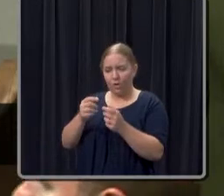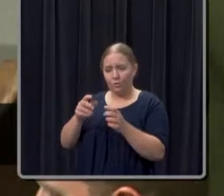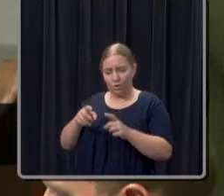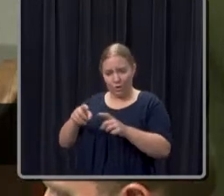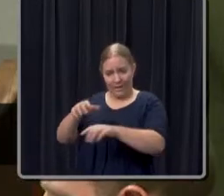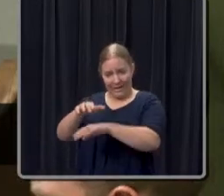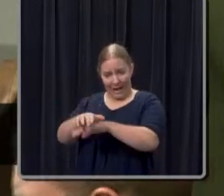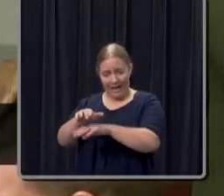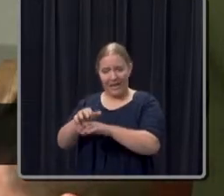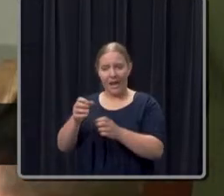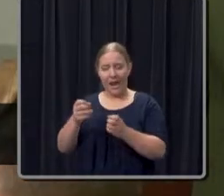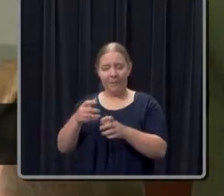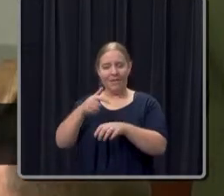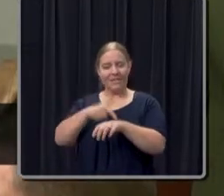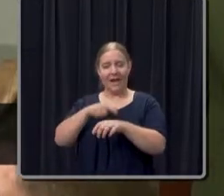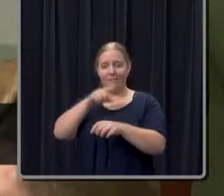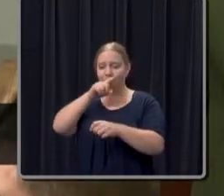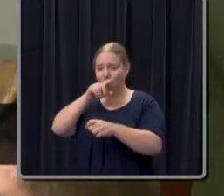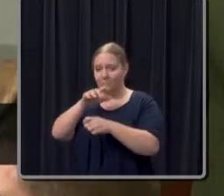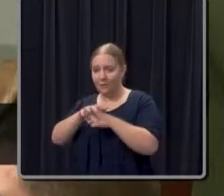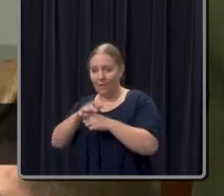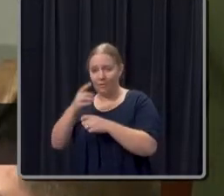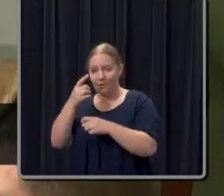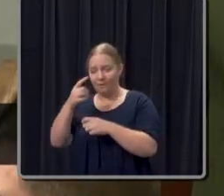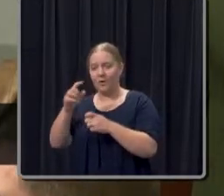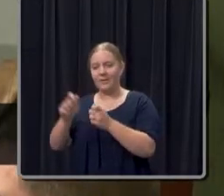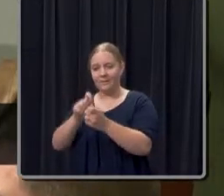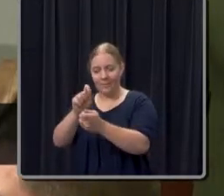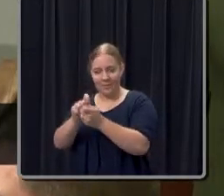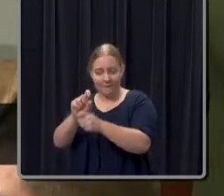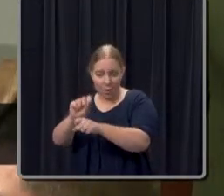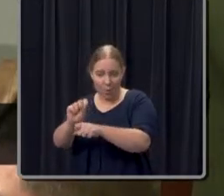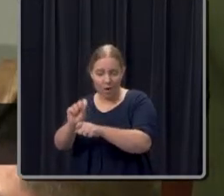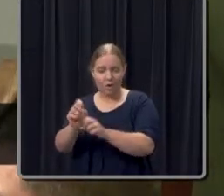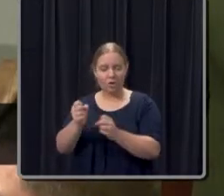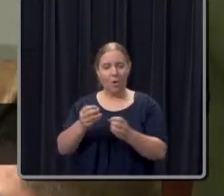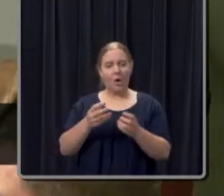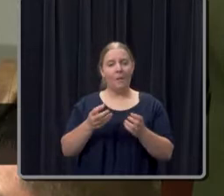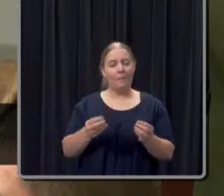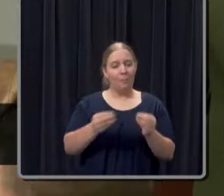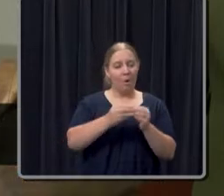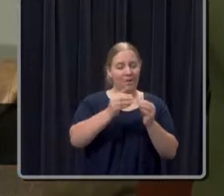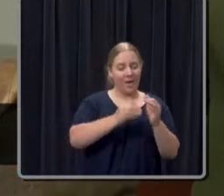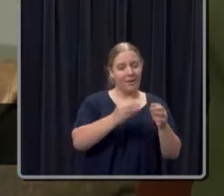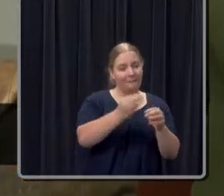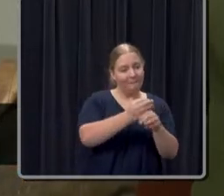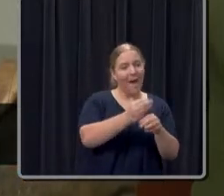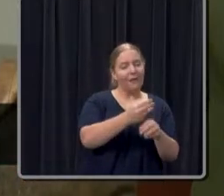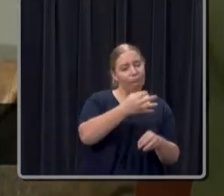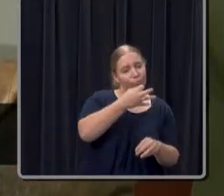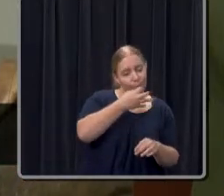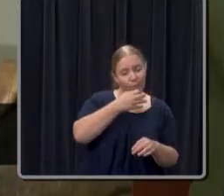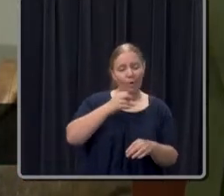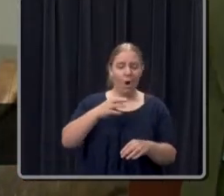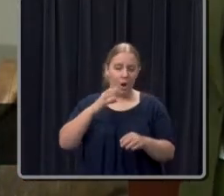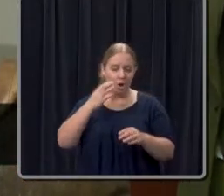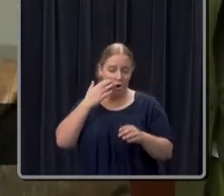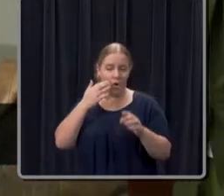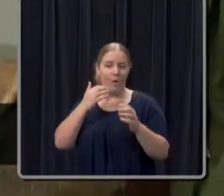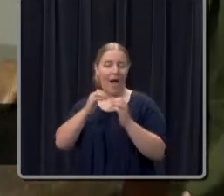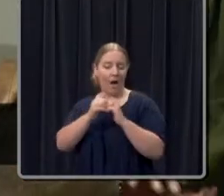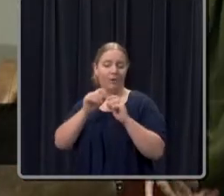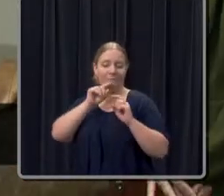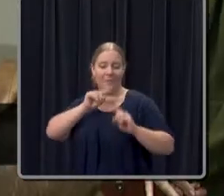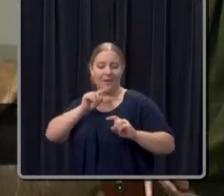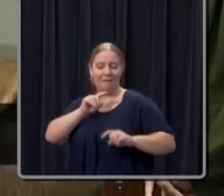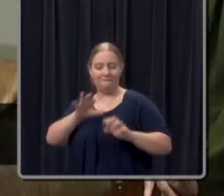how much time they're allotting to something? And so there's much more to it than just, do they know how to do math? Do they know how to answer the questions and